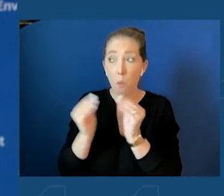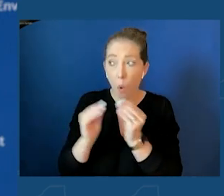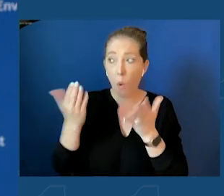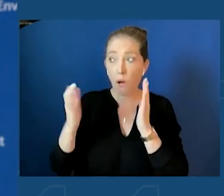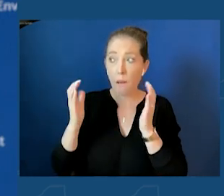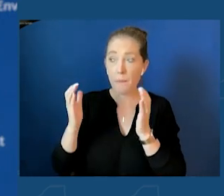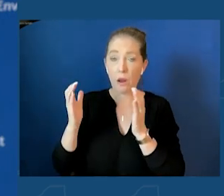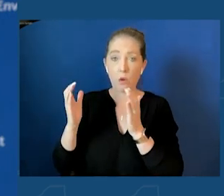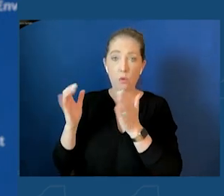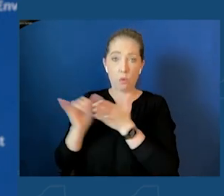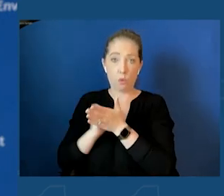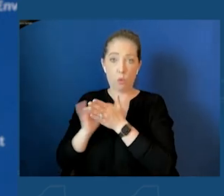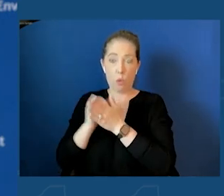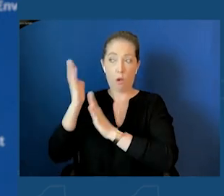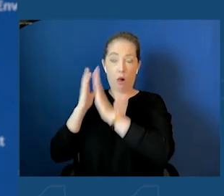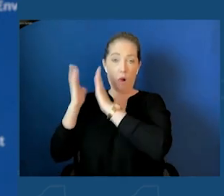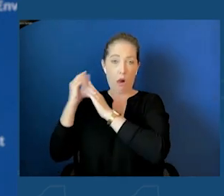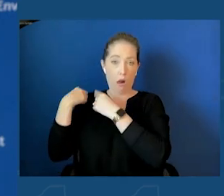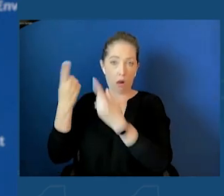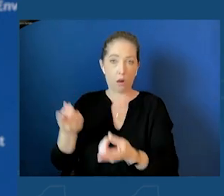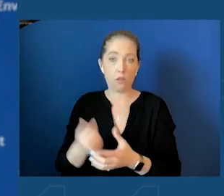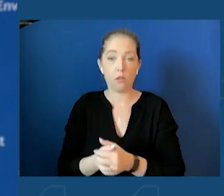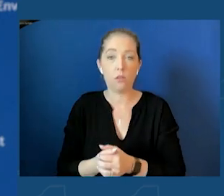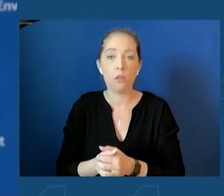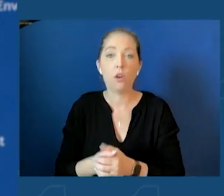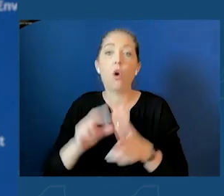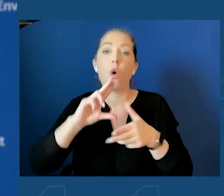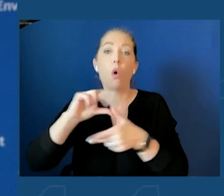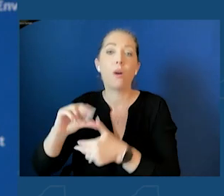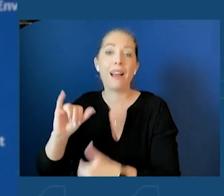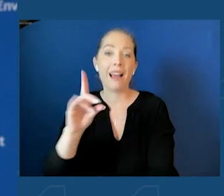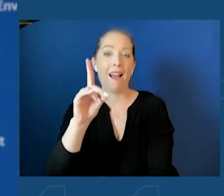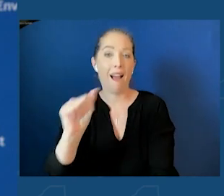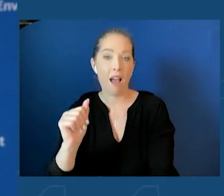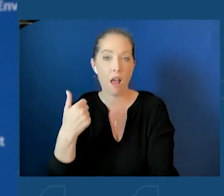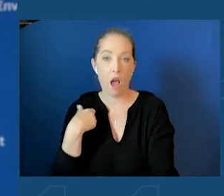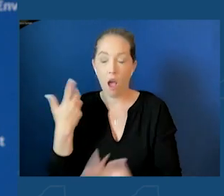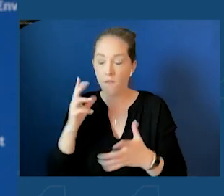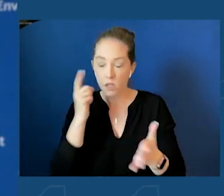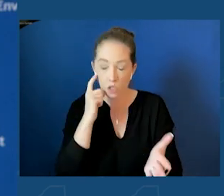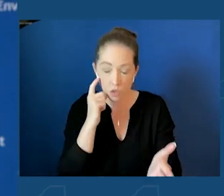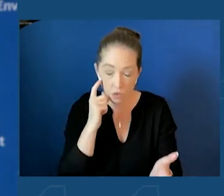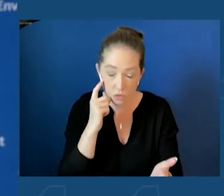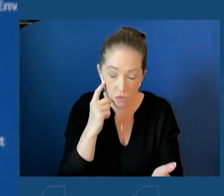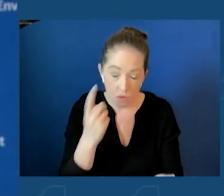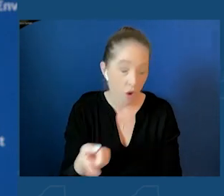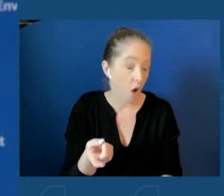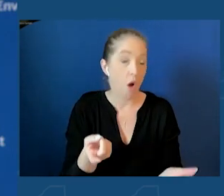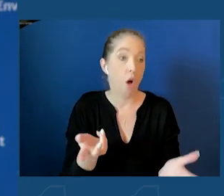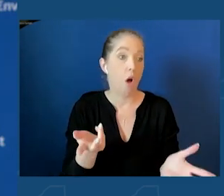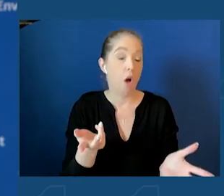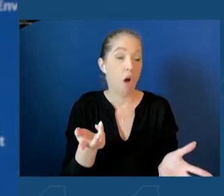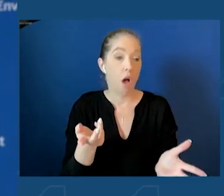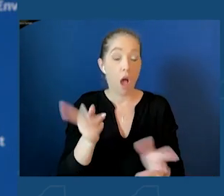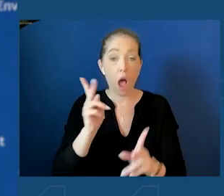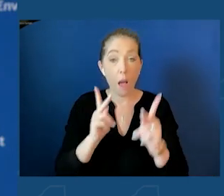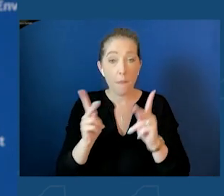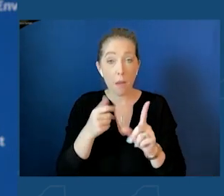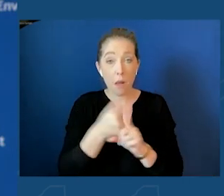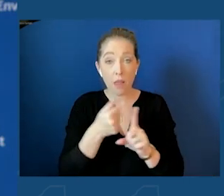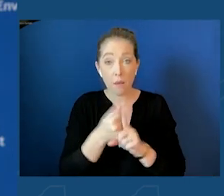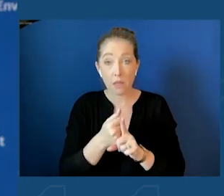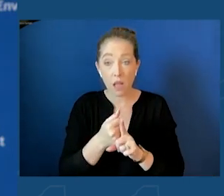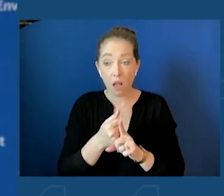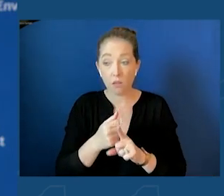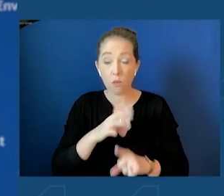Ida. I saw the devastation firsthand. I saw people flooded in their homes, drowned in their homes. 13 people lost their lives in